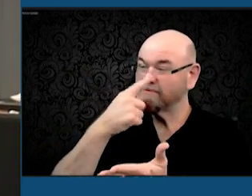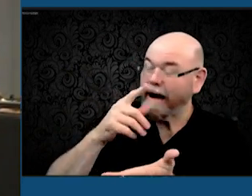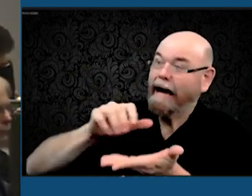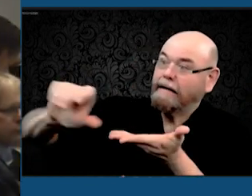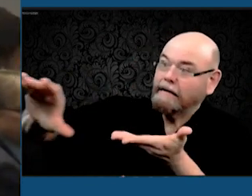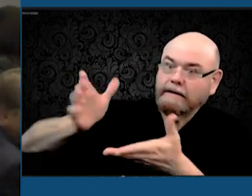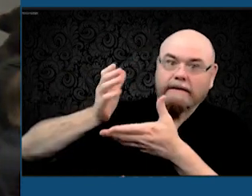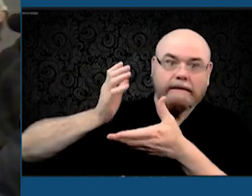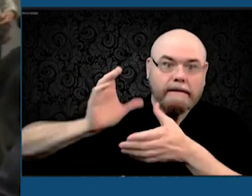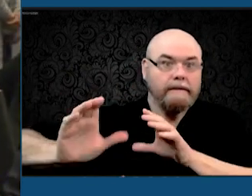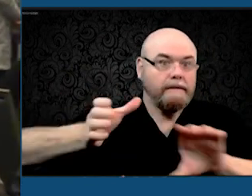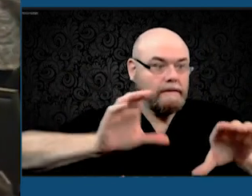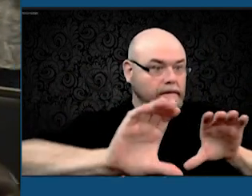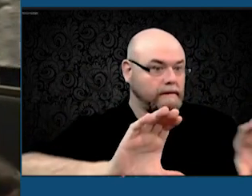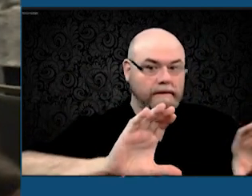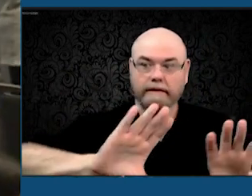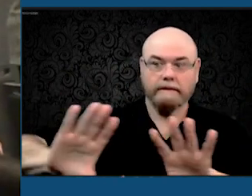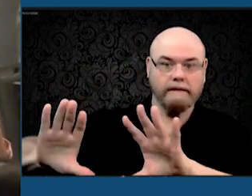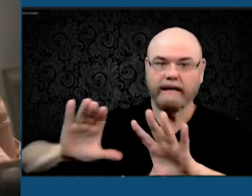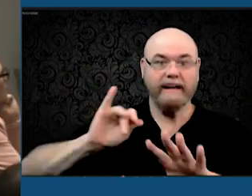away.